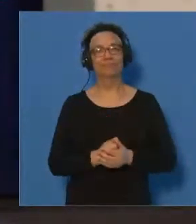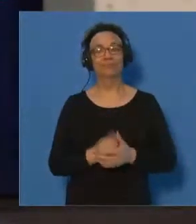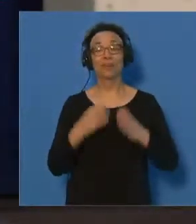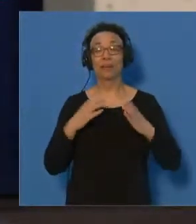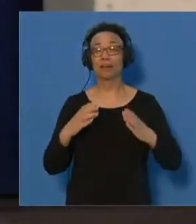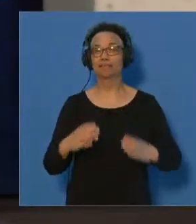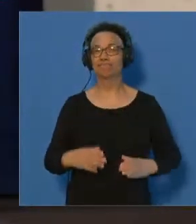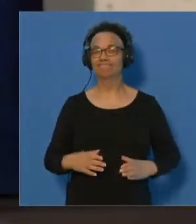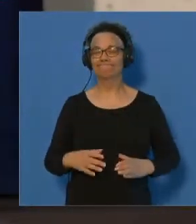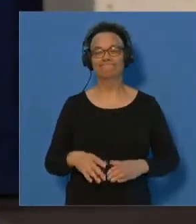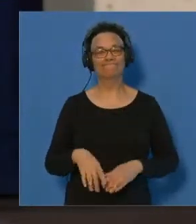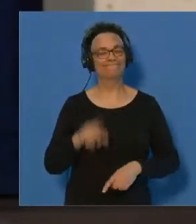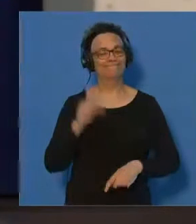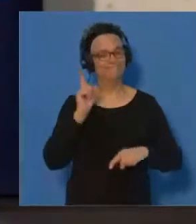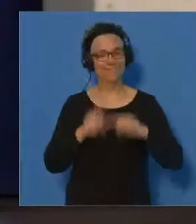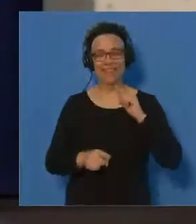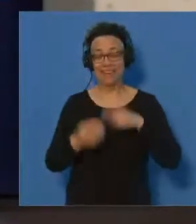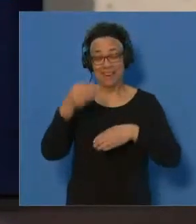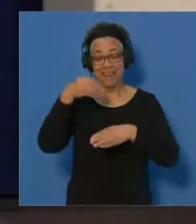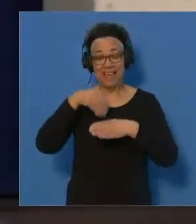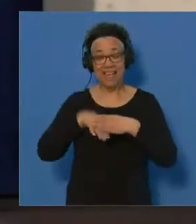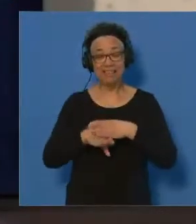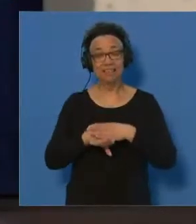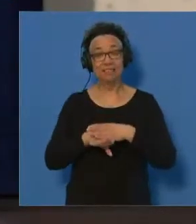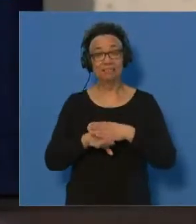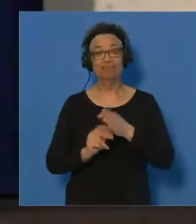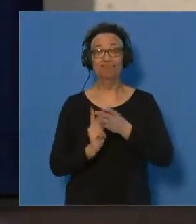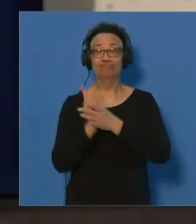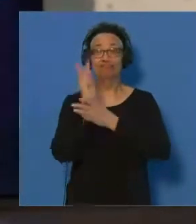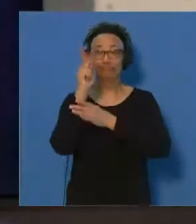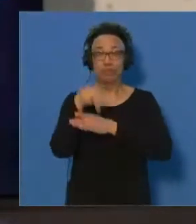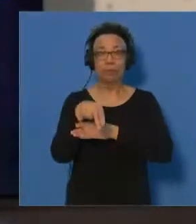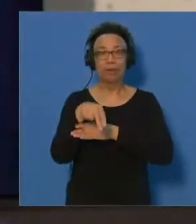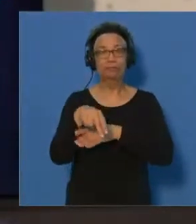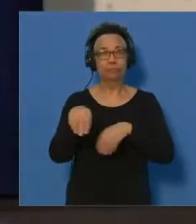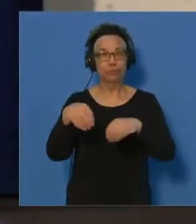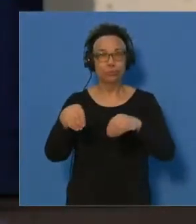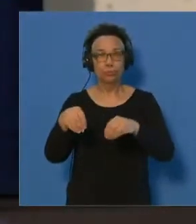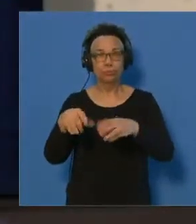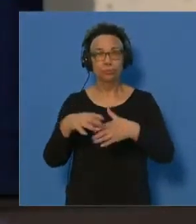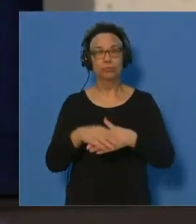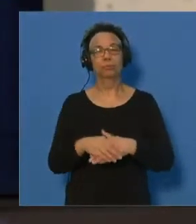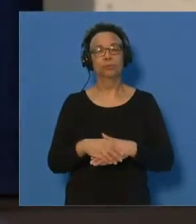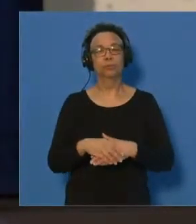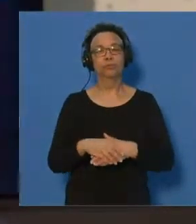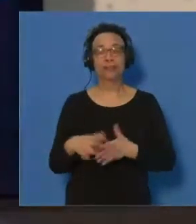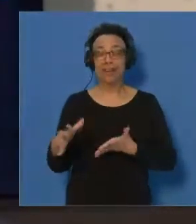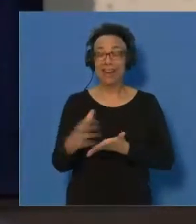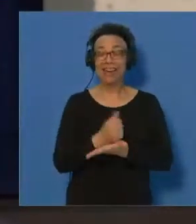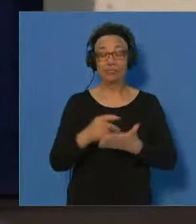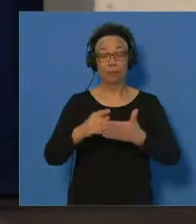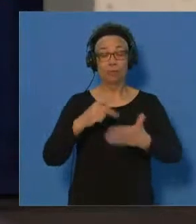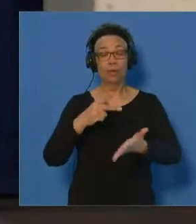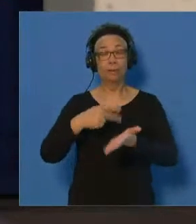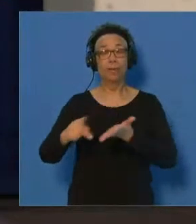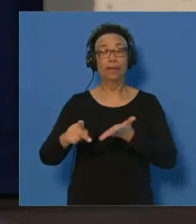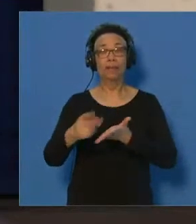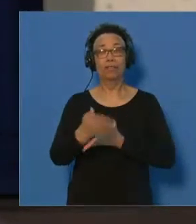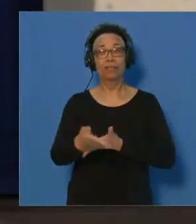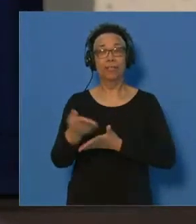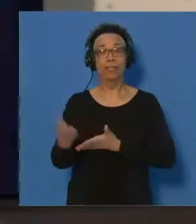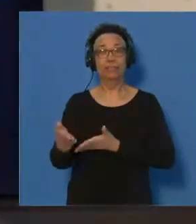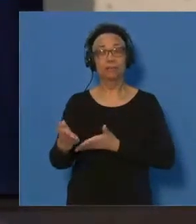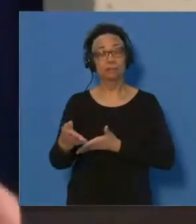Customers shall not be permitted to enter the plant nursery. Collection of prepaid goods